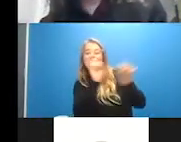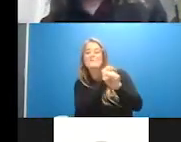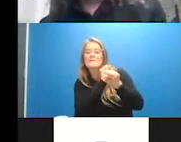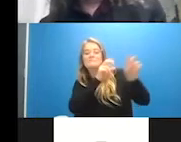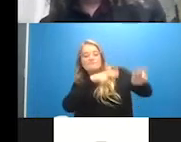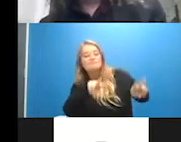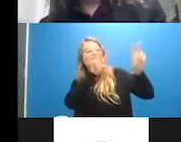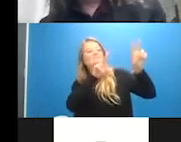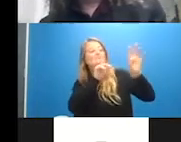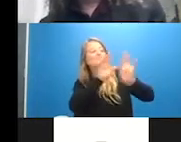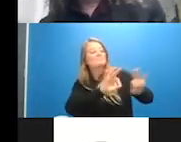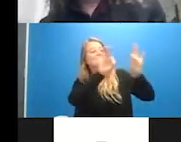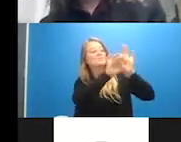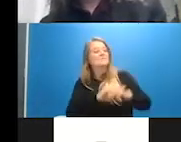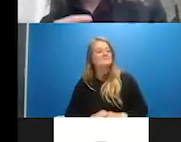Indigenous publications.